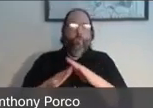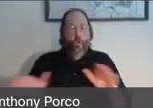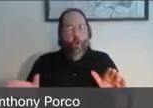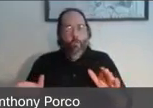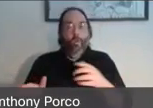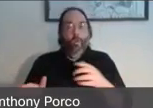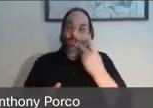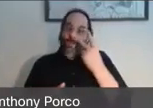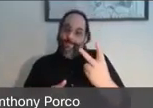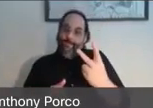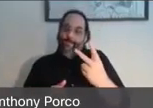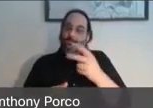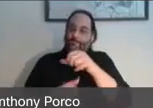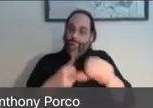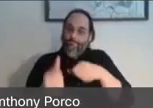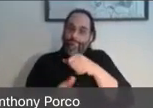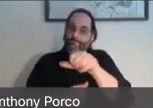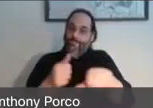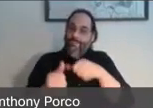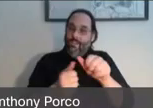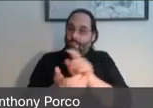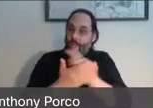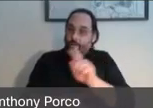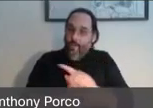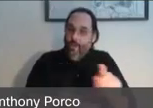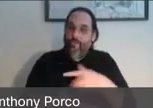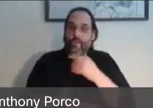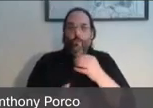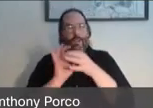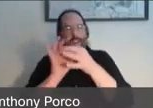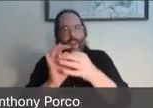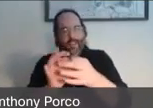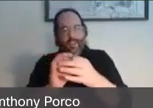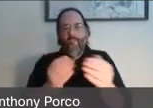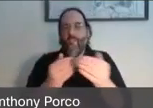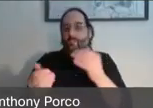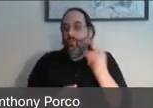another weekly, maintaining that connectivity, even if it is just virtual.